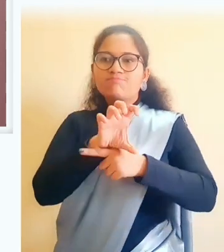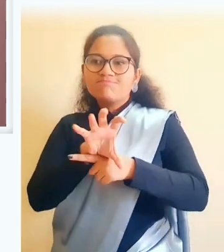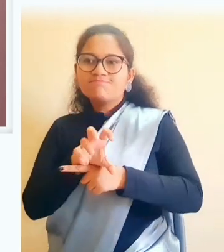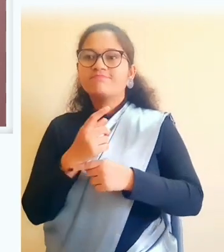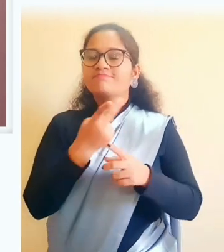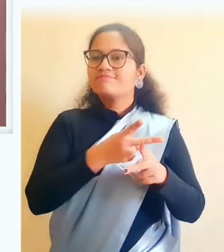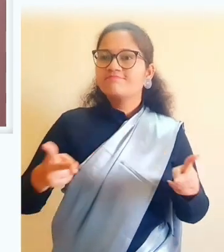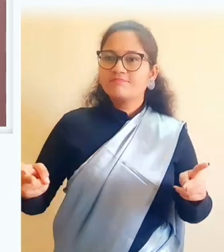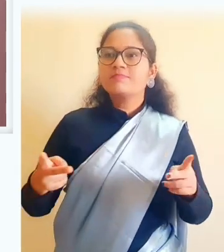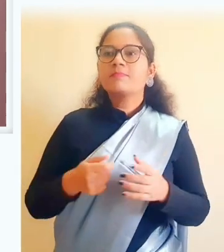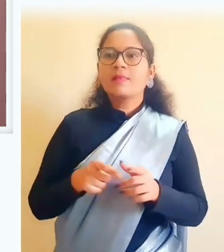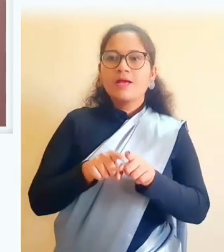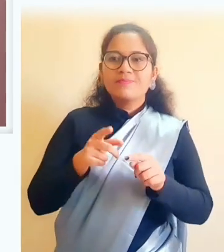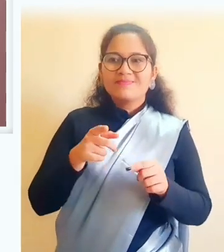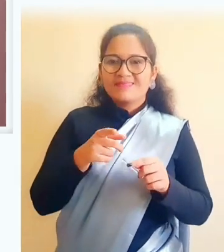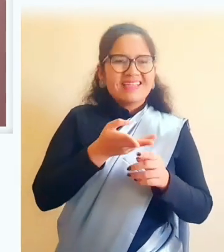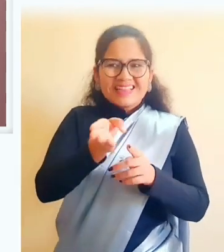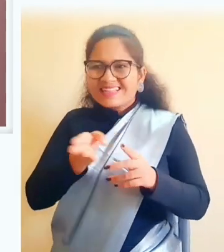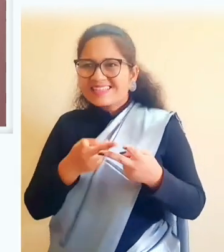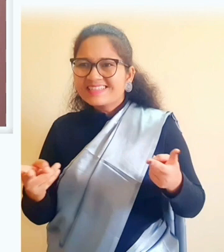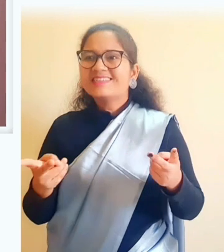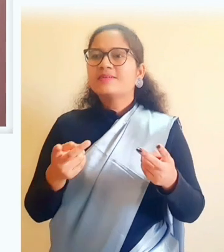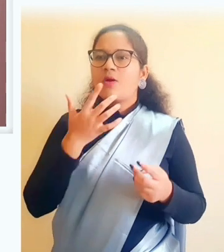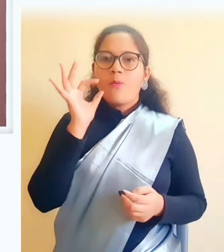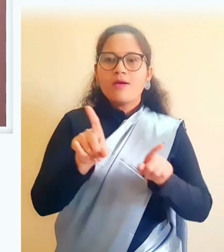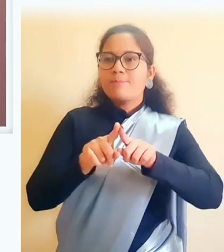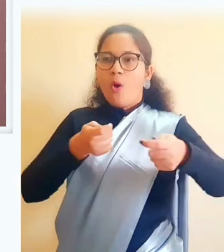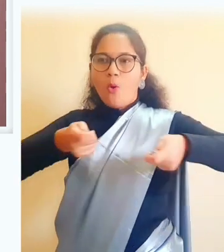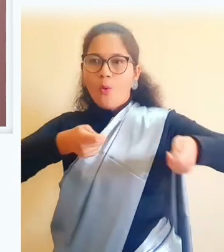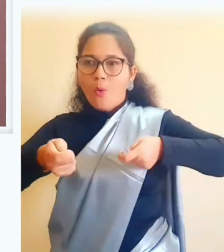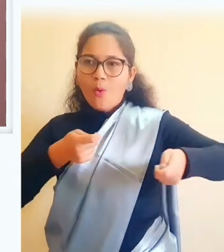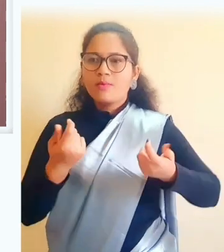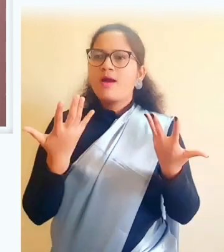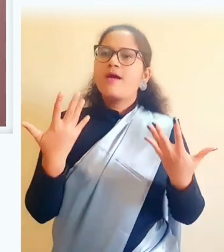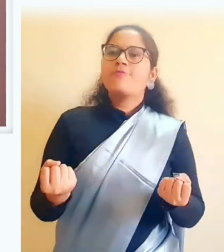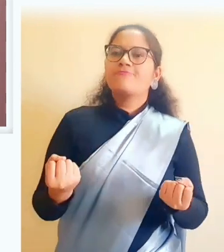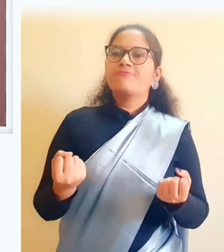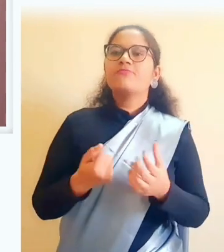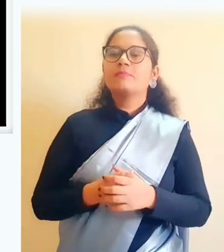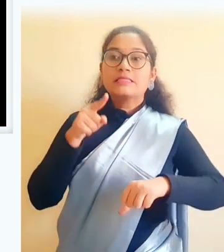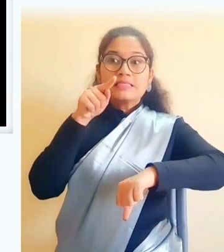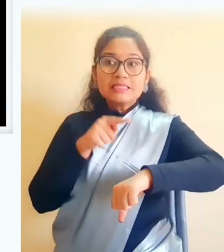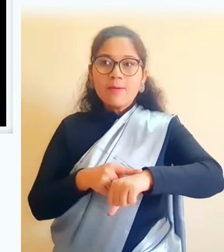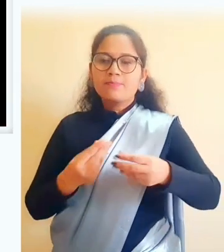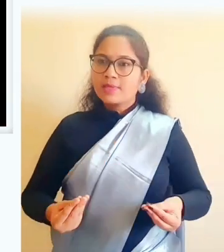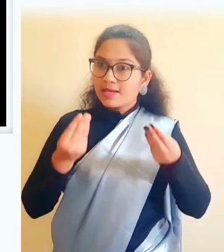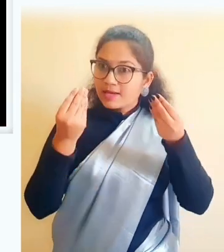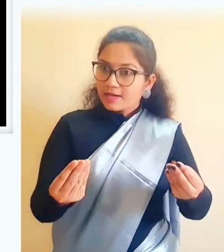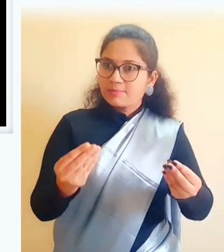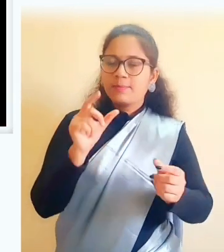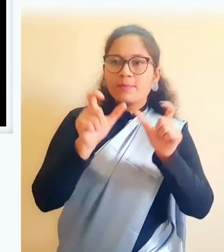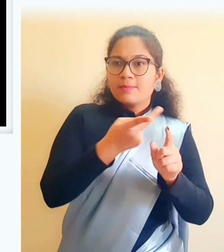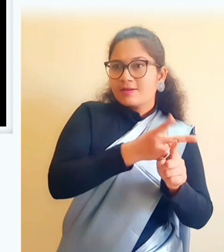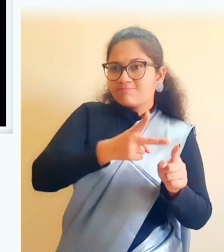and record keeping. In other words, as a tool of administrative power and control. While they provided